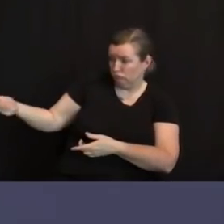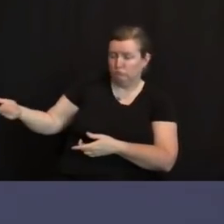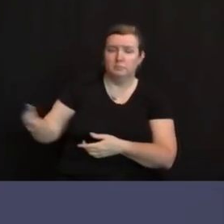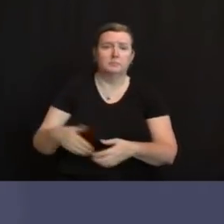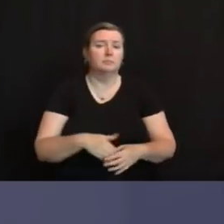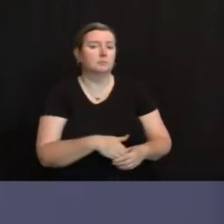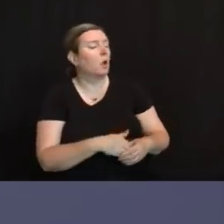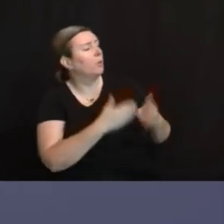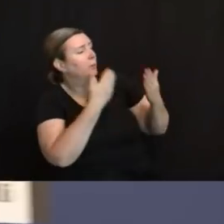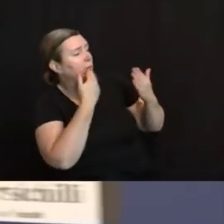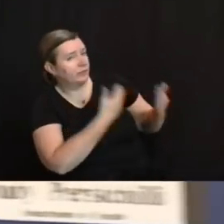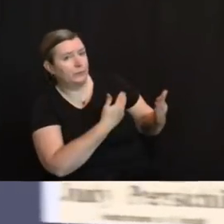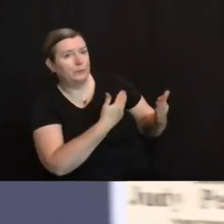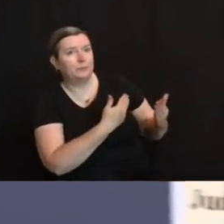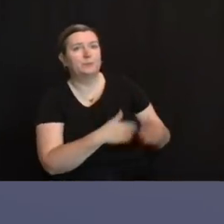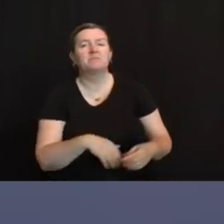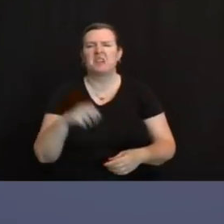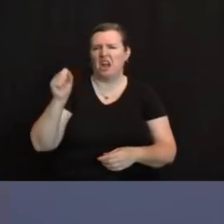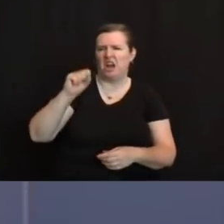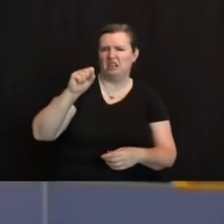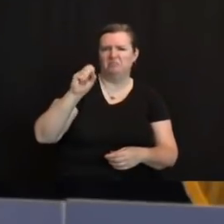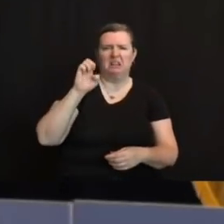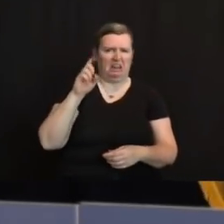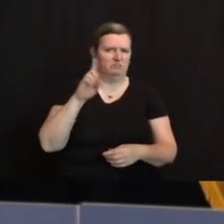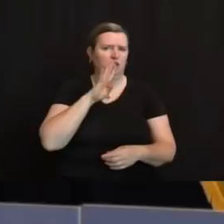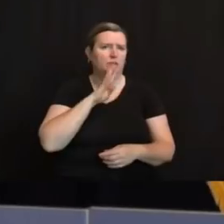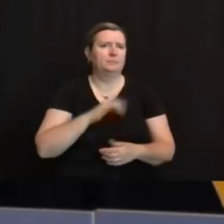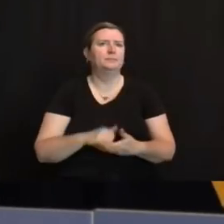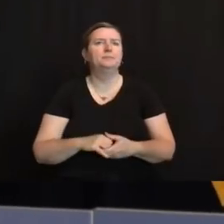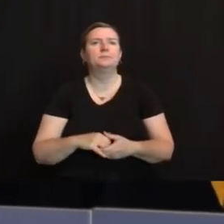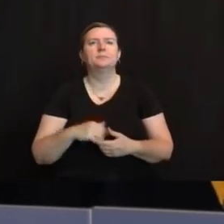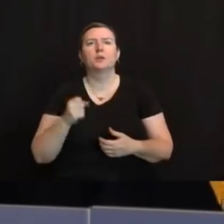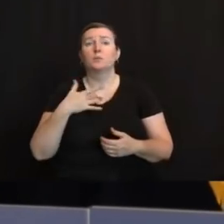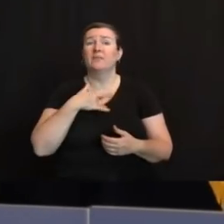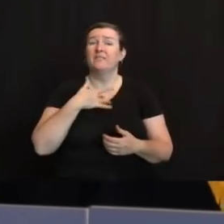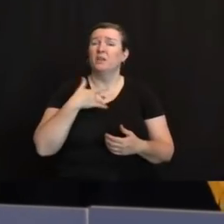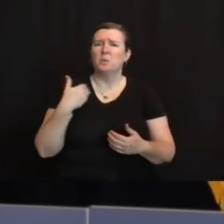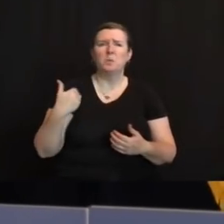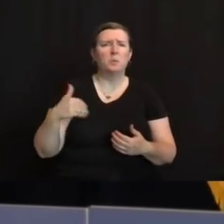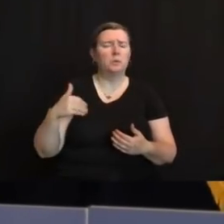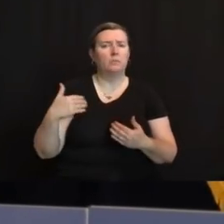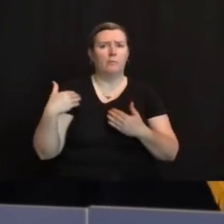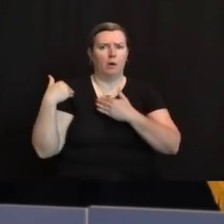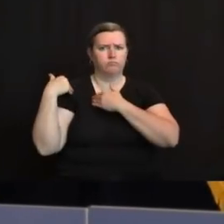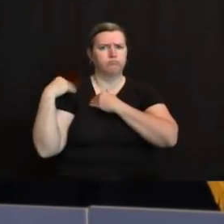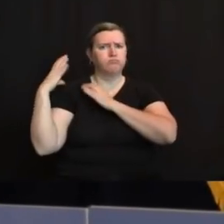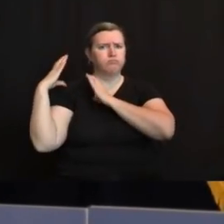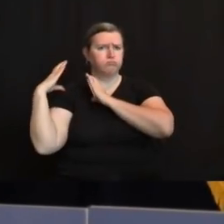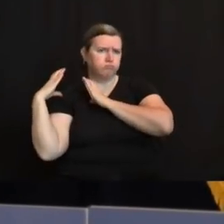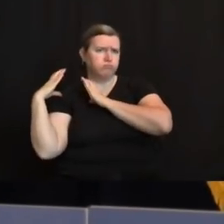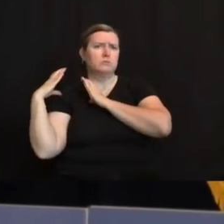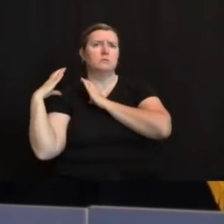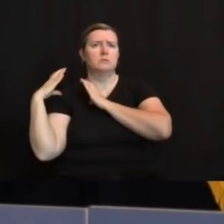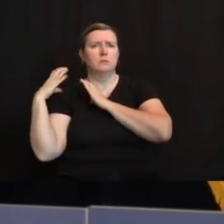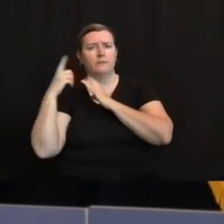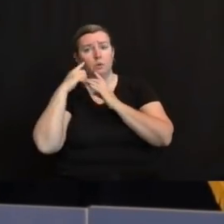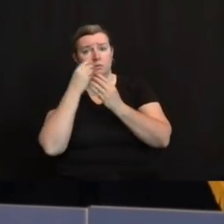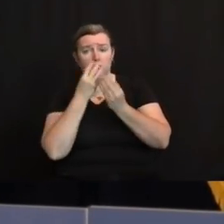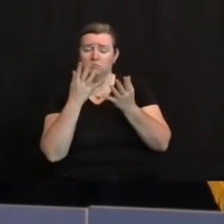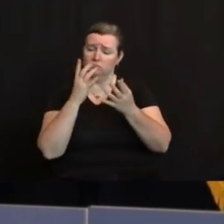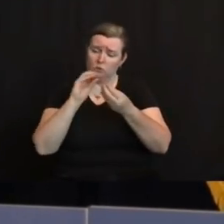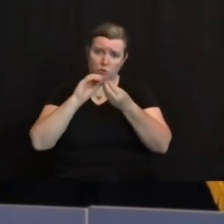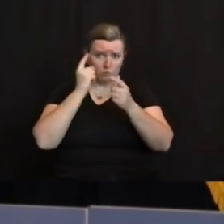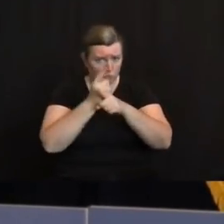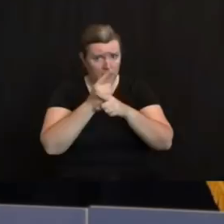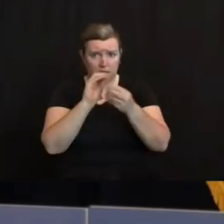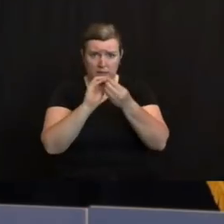Governor. And yes, I do think we have a solemn sense of responsibility, and we certainly feel that. We do believe that it is important